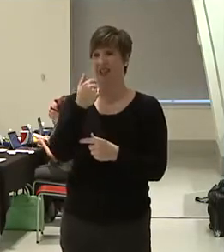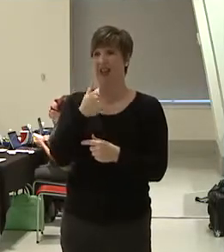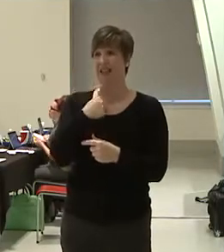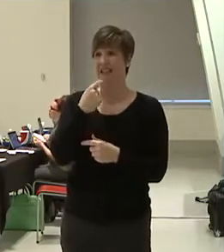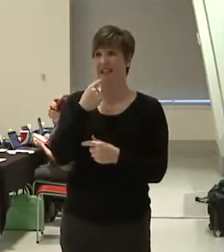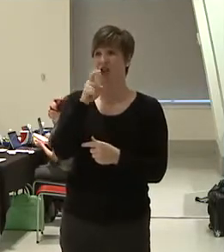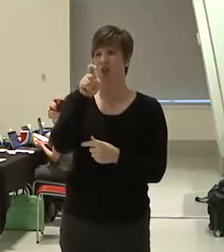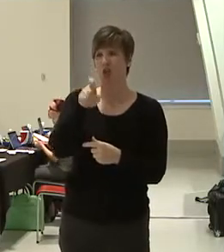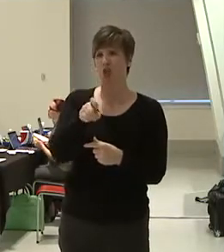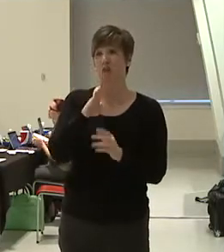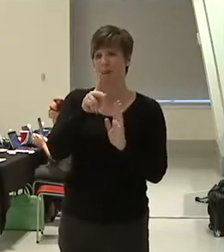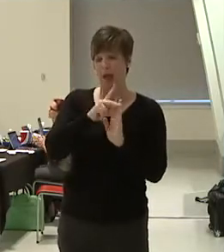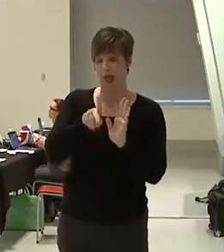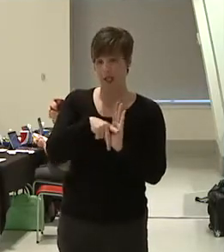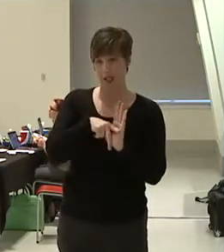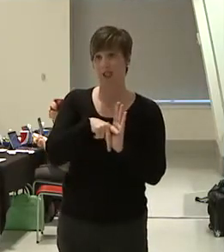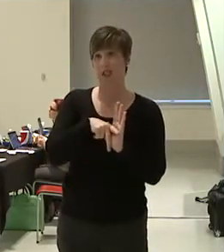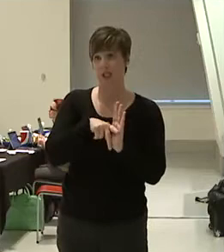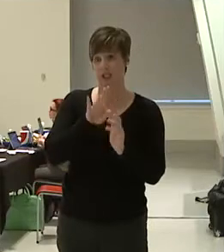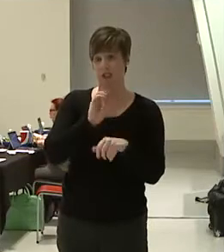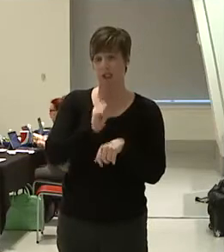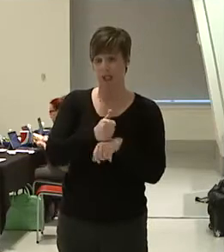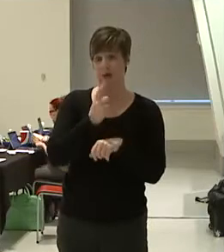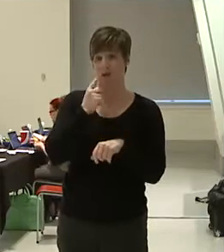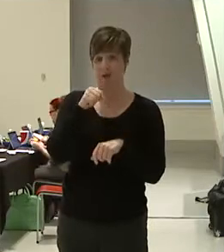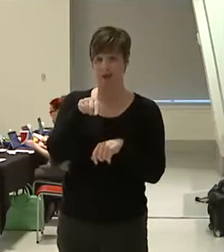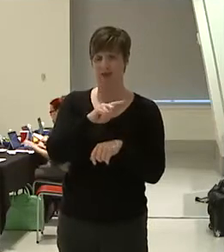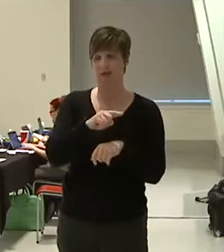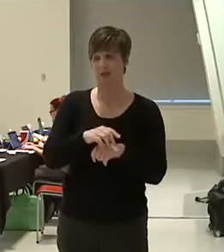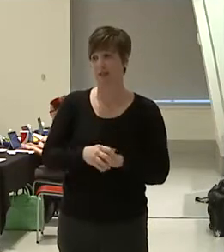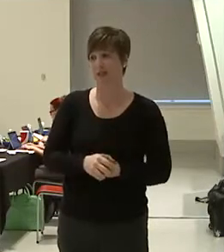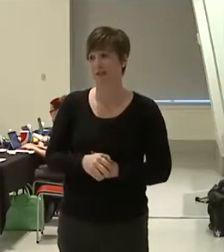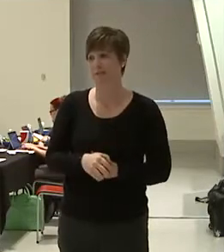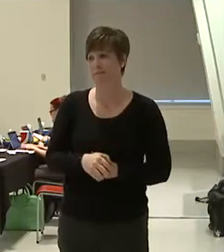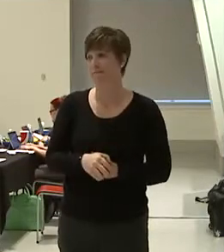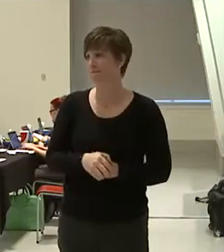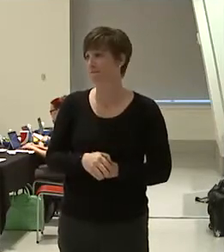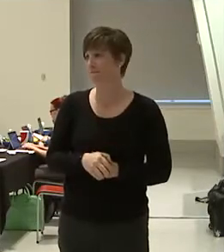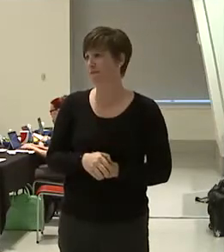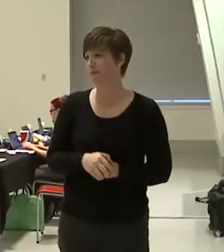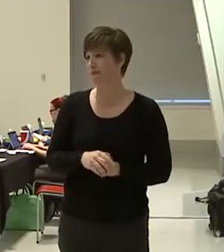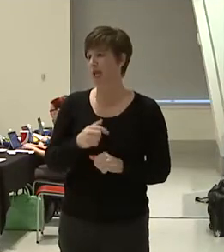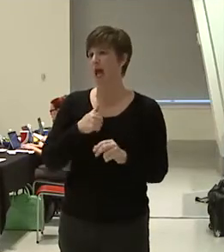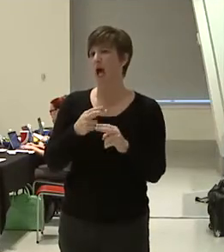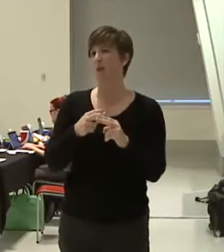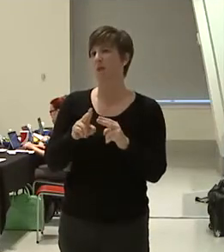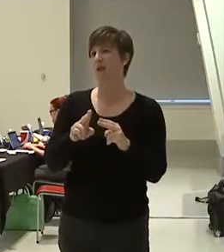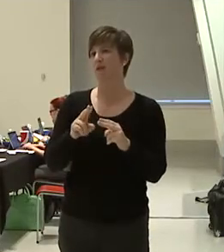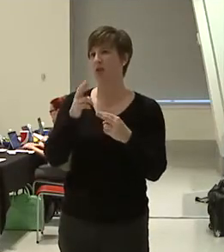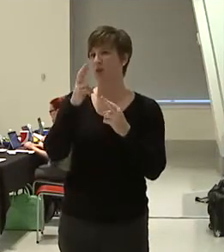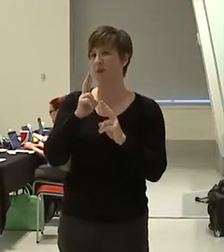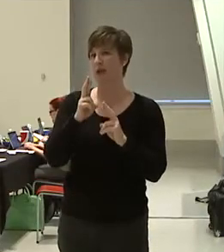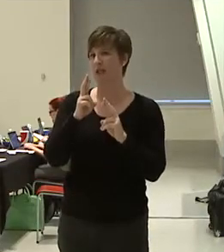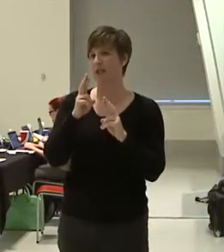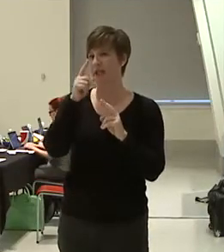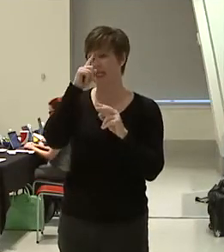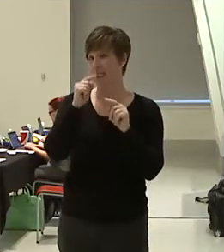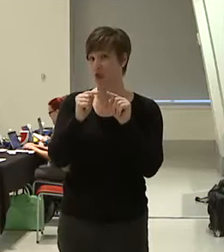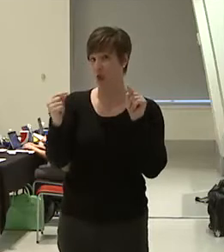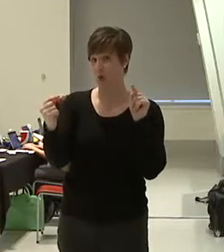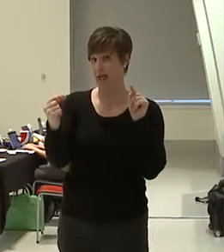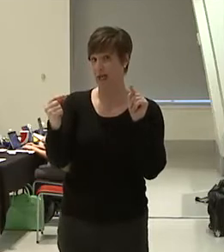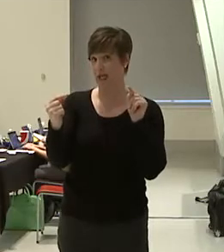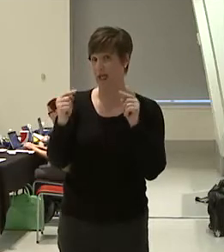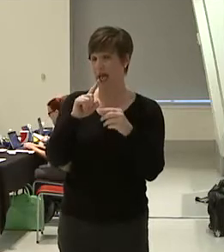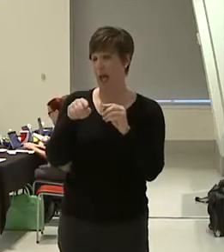that there should be policy in all of these areas as well. Yeah. So I'll briefly, just respectfully disagree about the part about